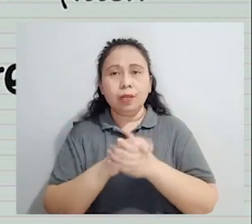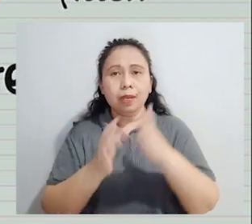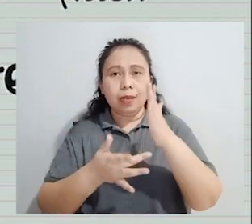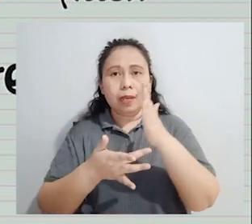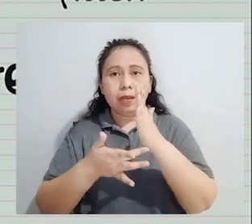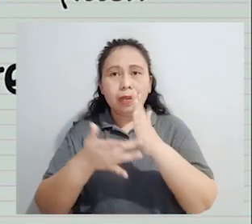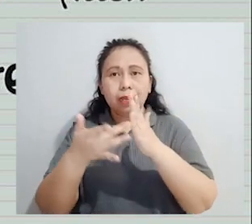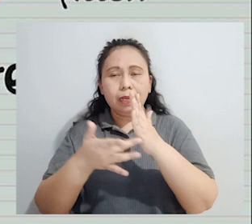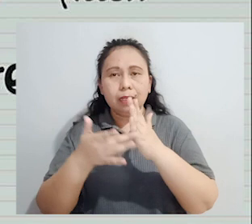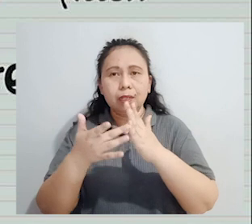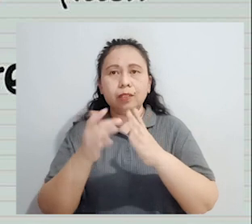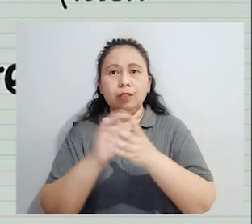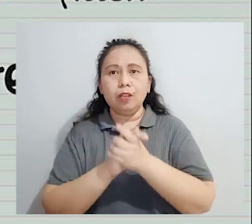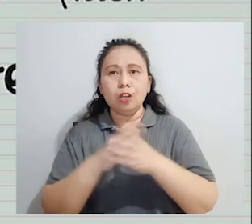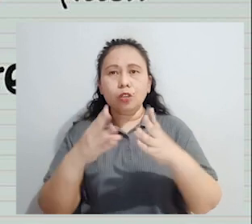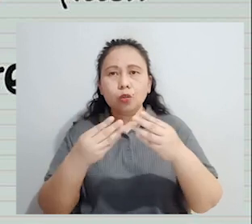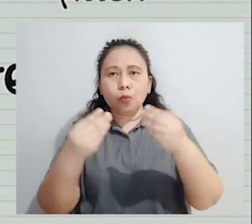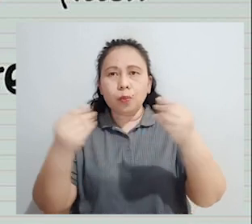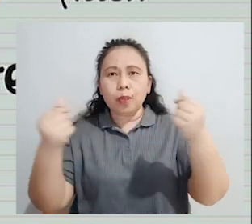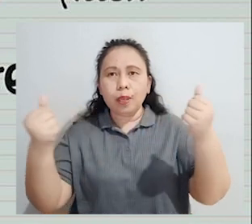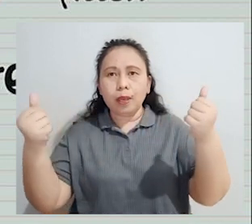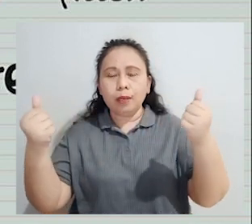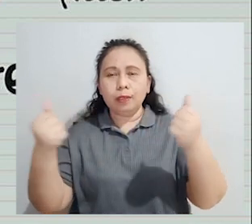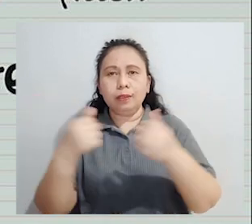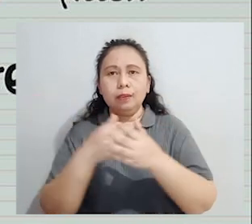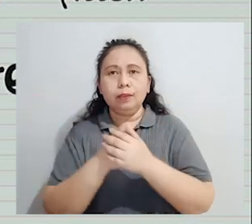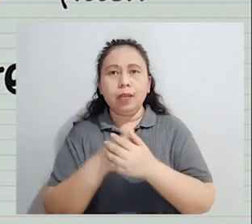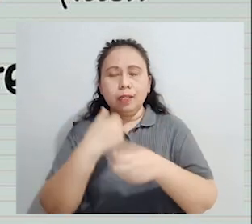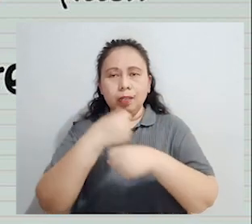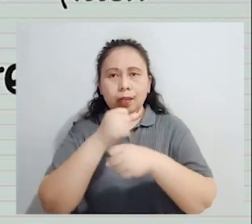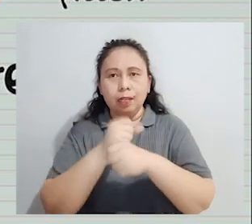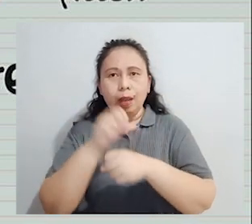of the sinking plate to melt, creating magma.